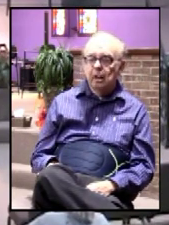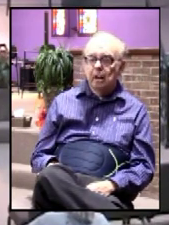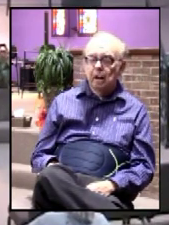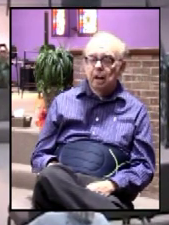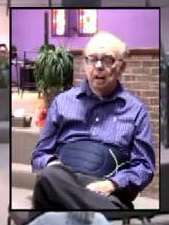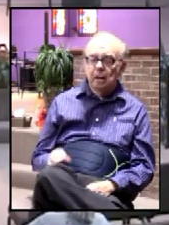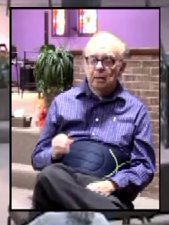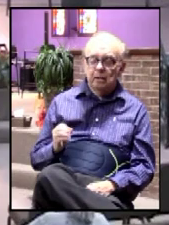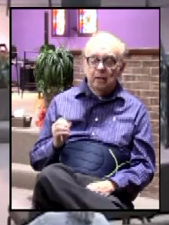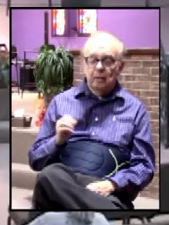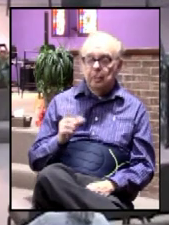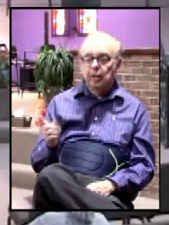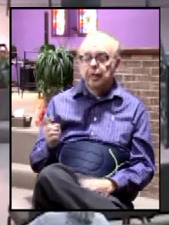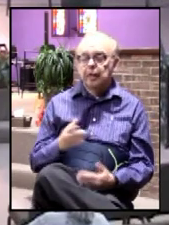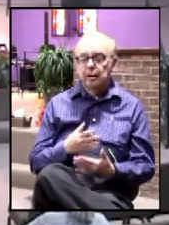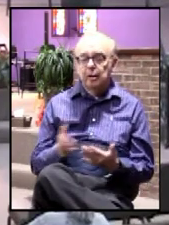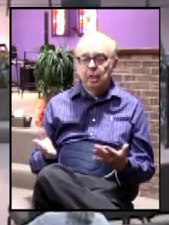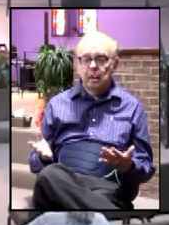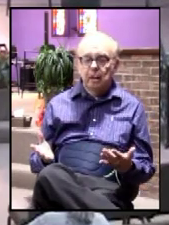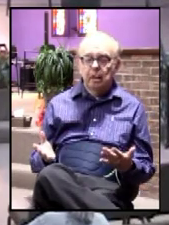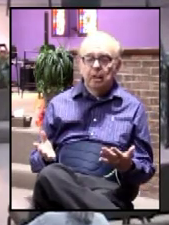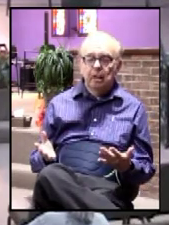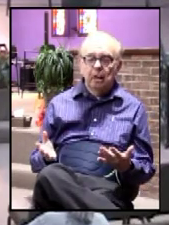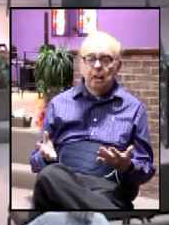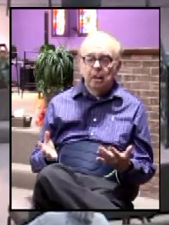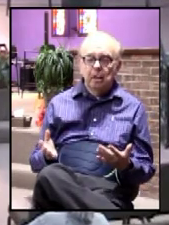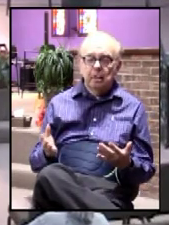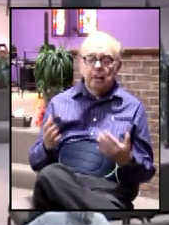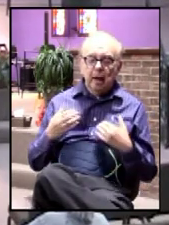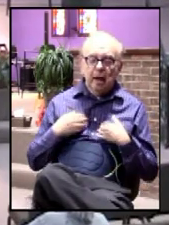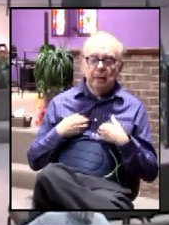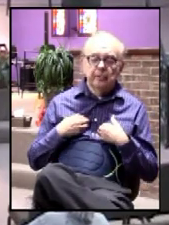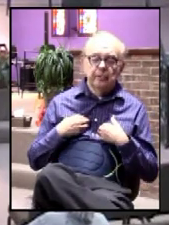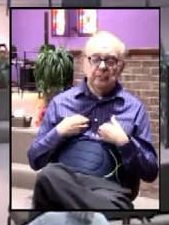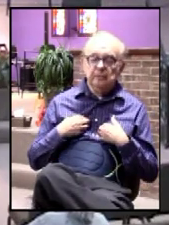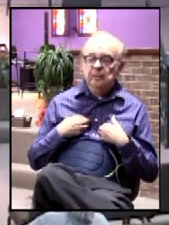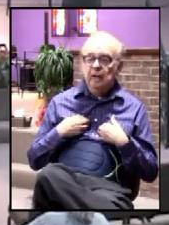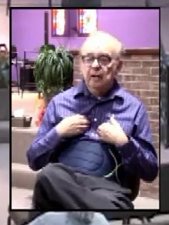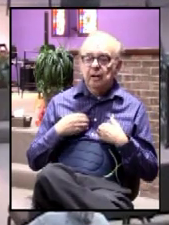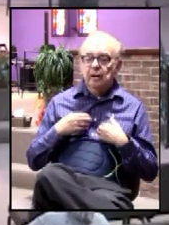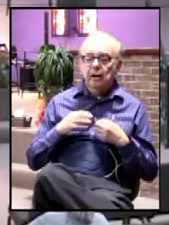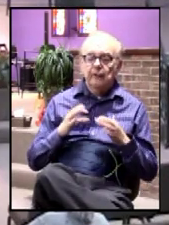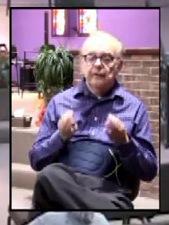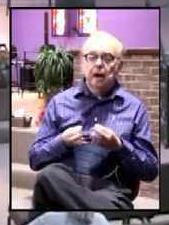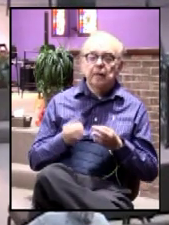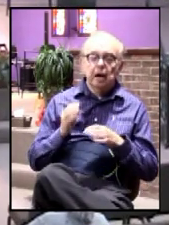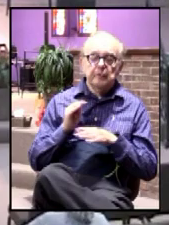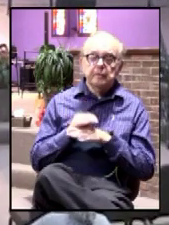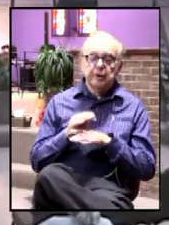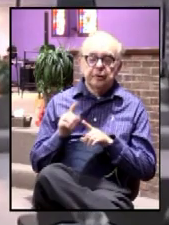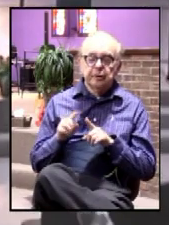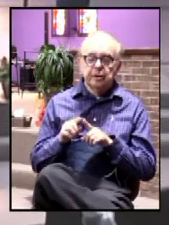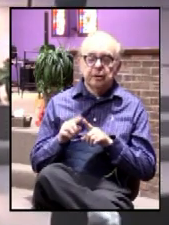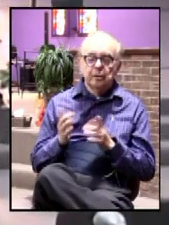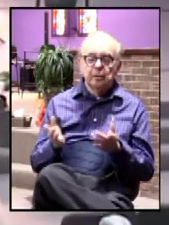I've been doing a lot of other stuff. I got somebody dying. I got a family that I've been ministering to.